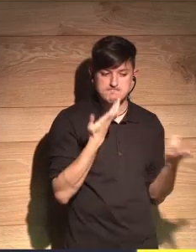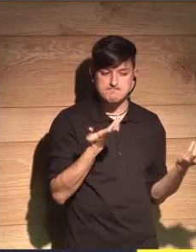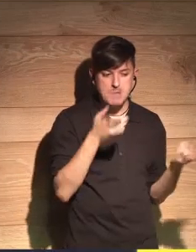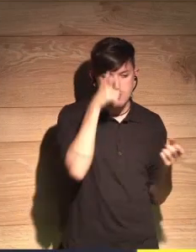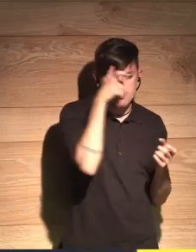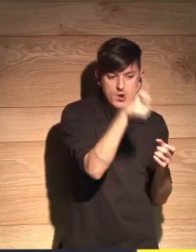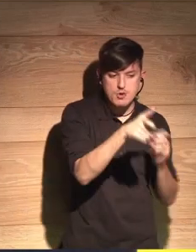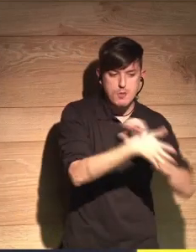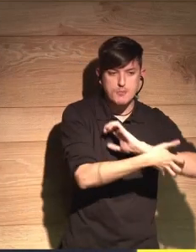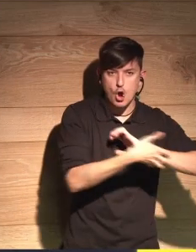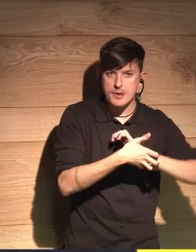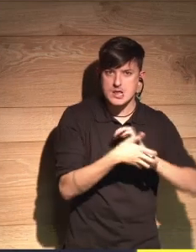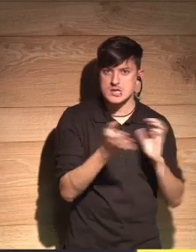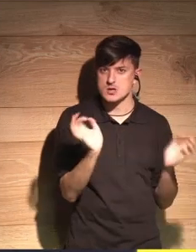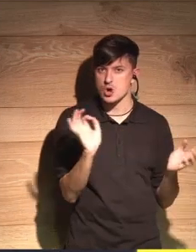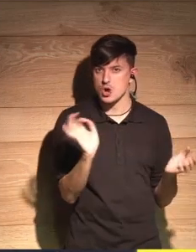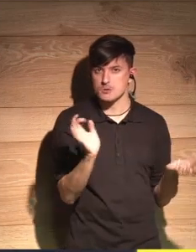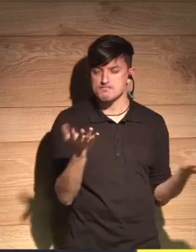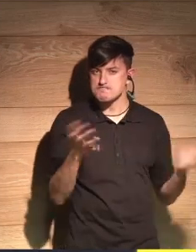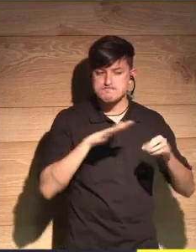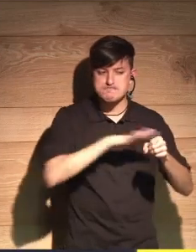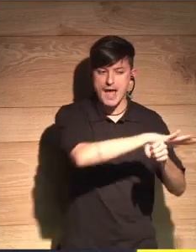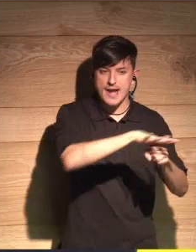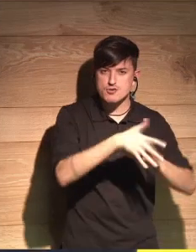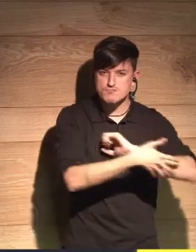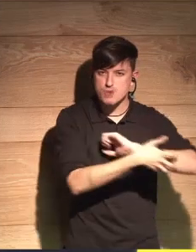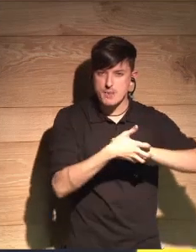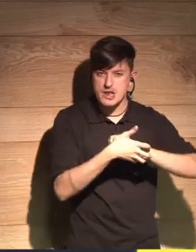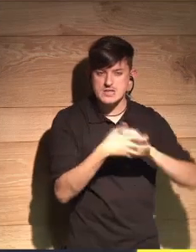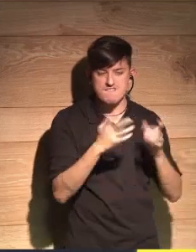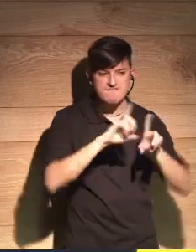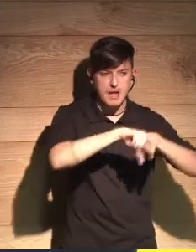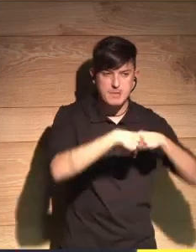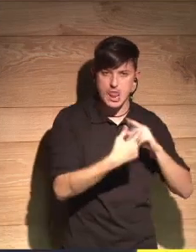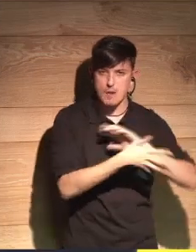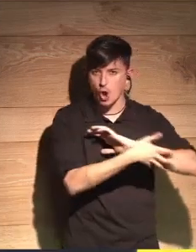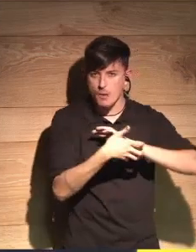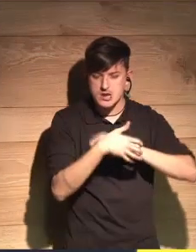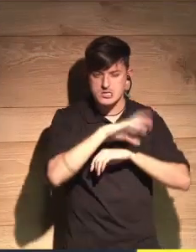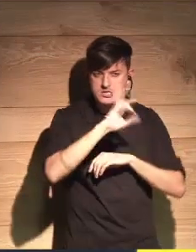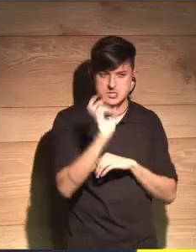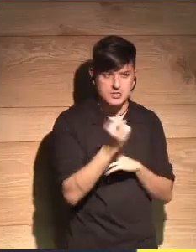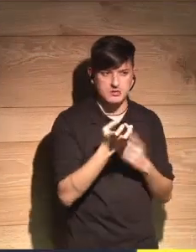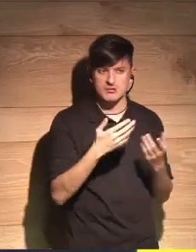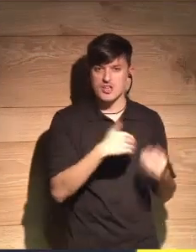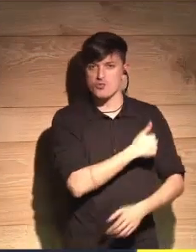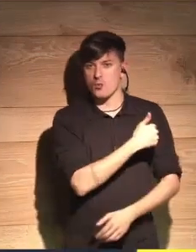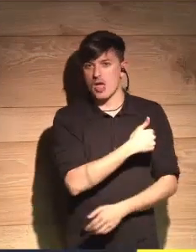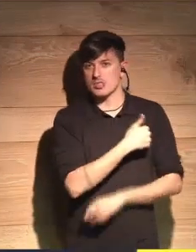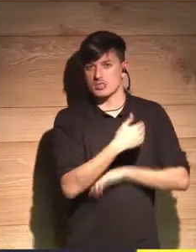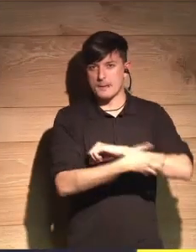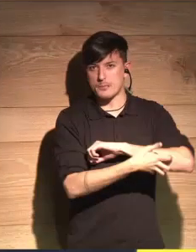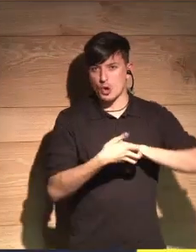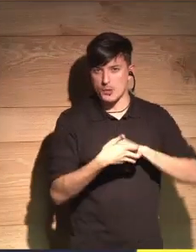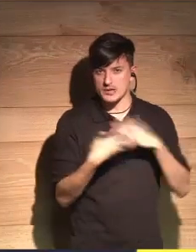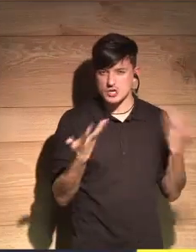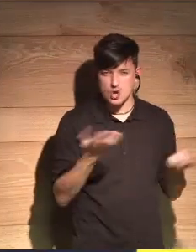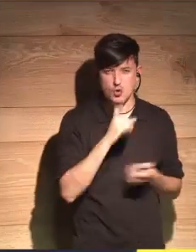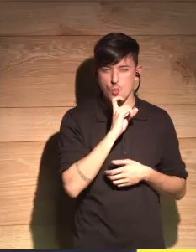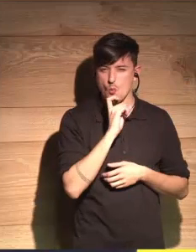understand what are the things that poor districts or poor families or poor